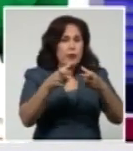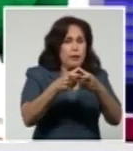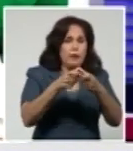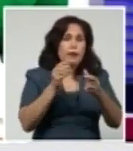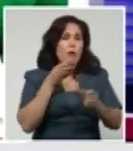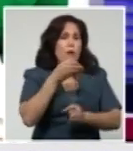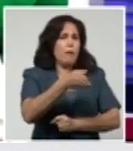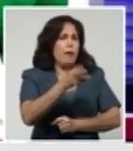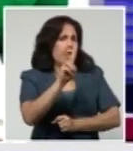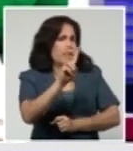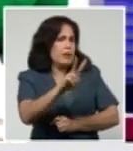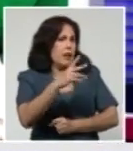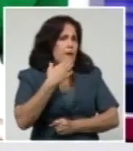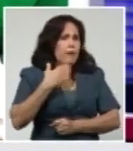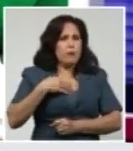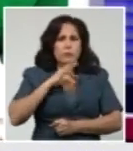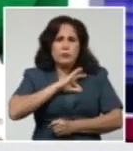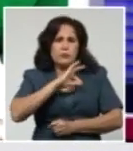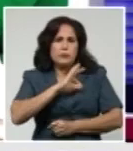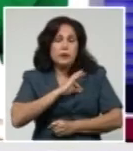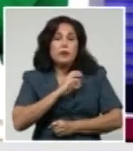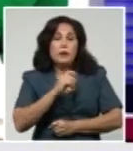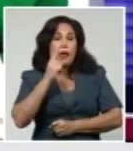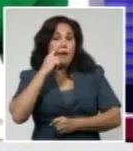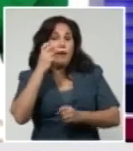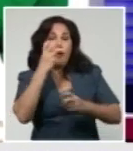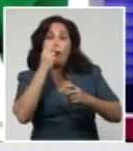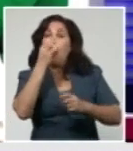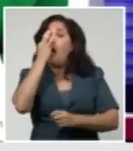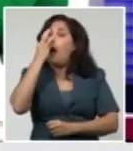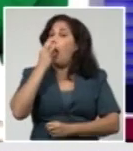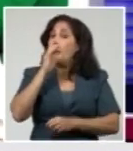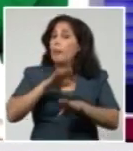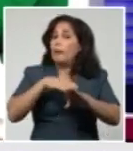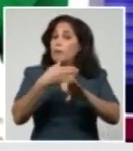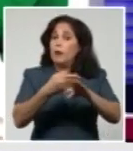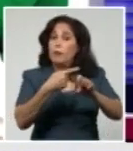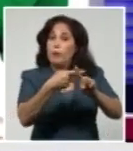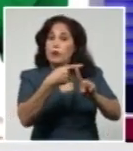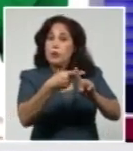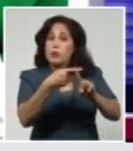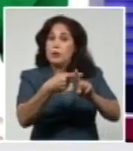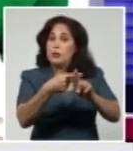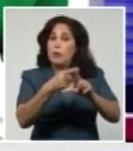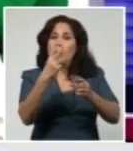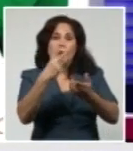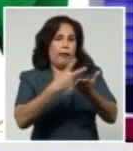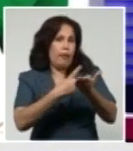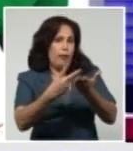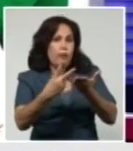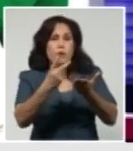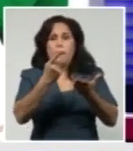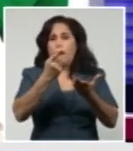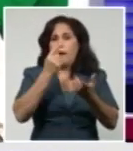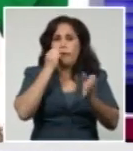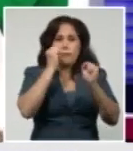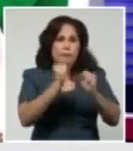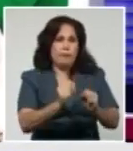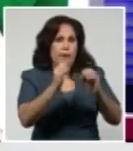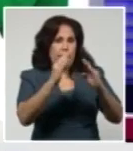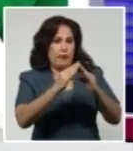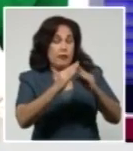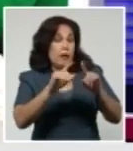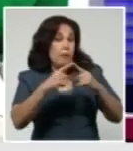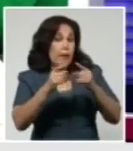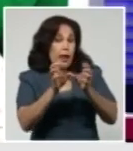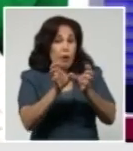yesterday, 24 are female, representing 48.8% of all diagnosed cases on the